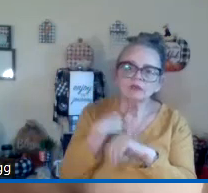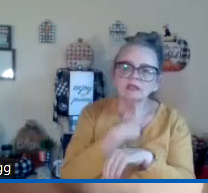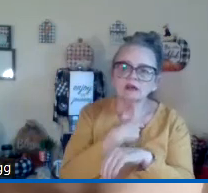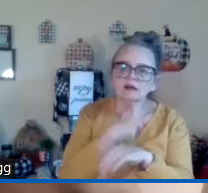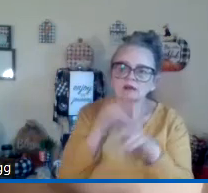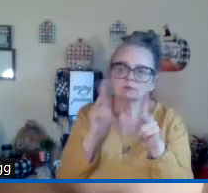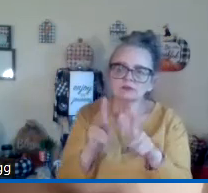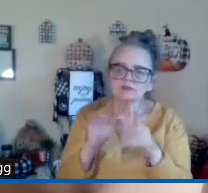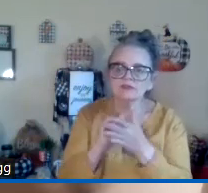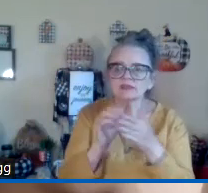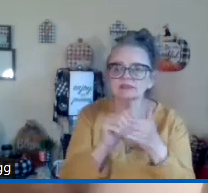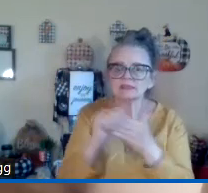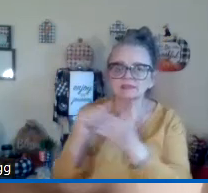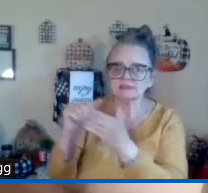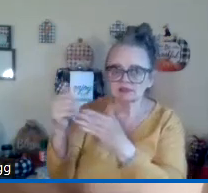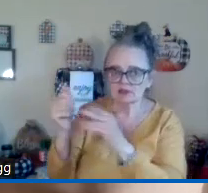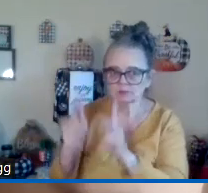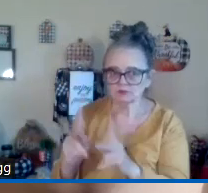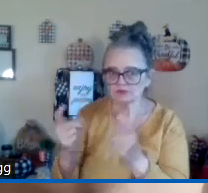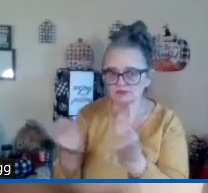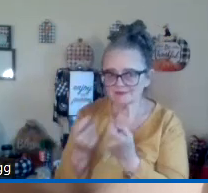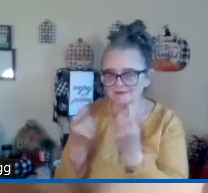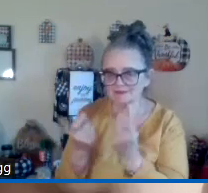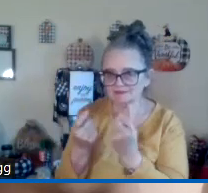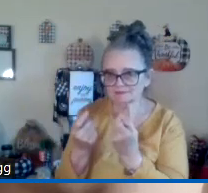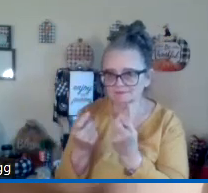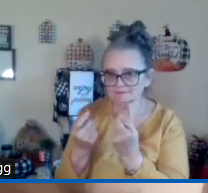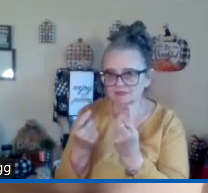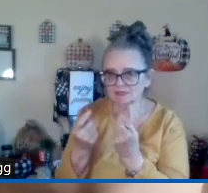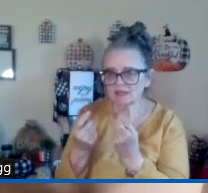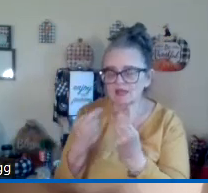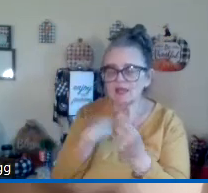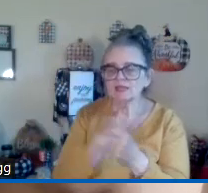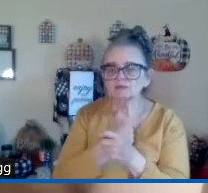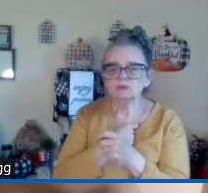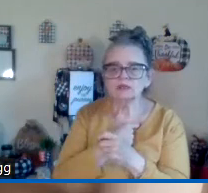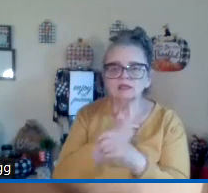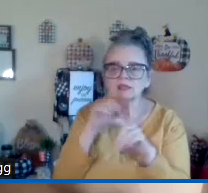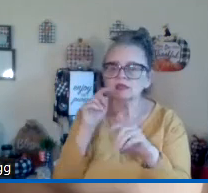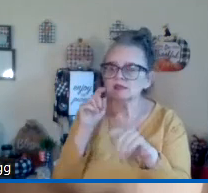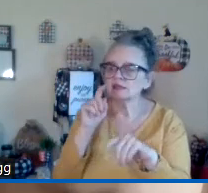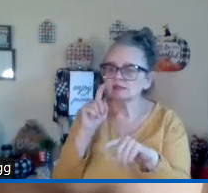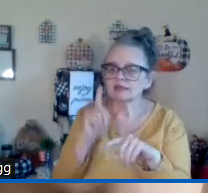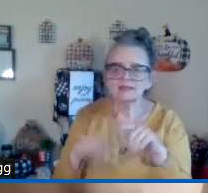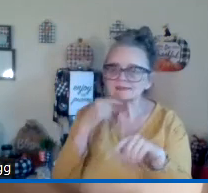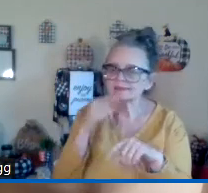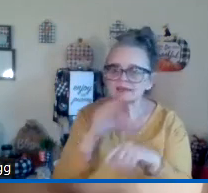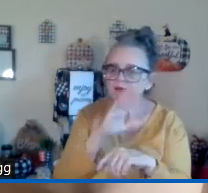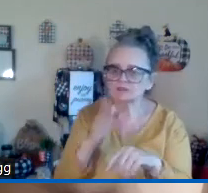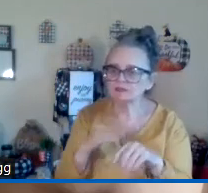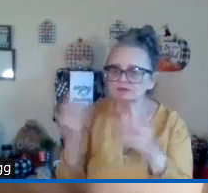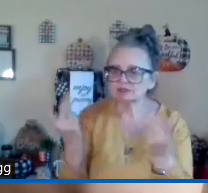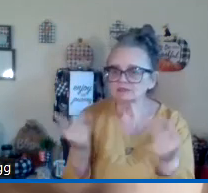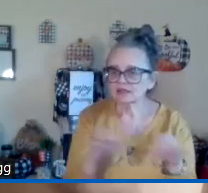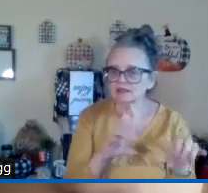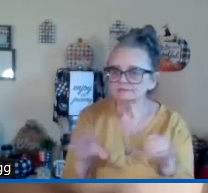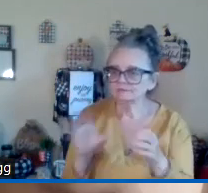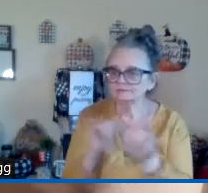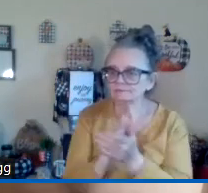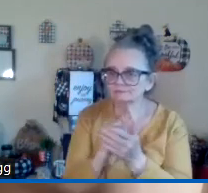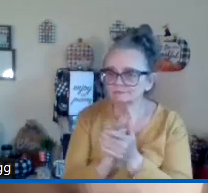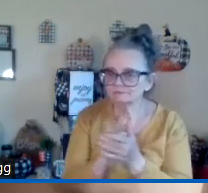If we are a person that leads another person to sin, and we can't say we never did